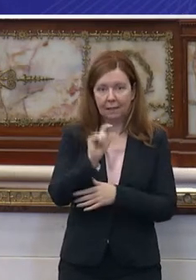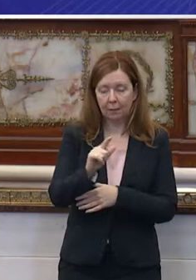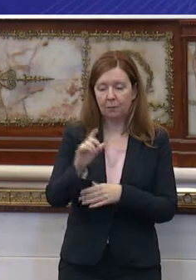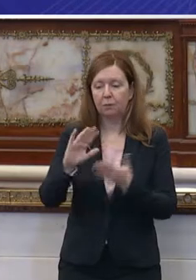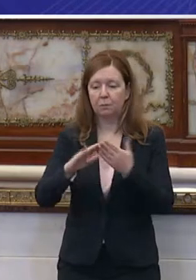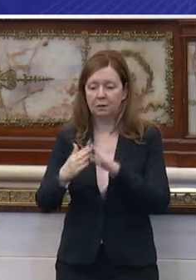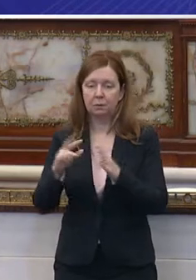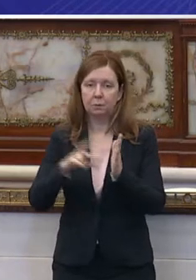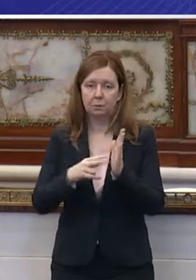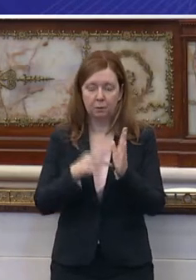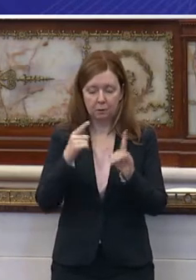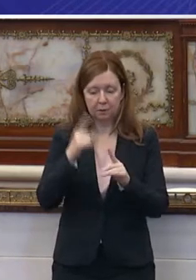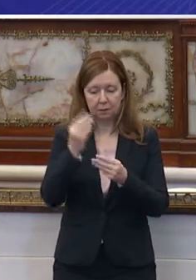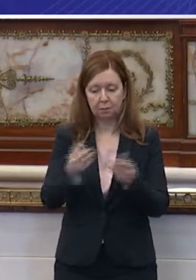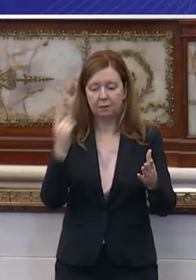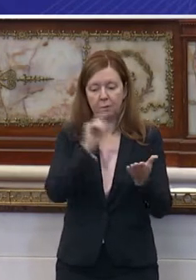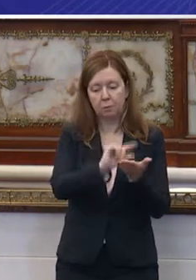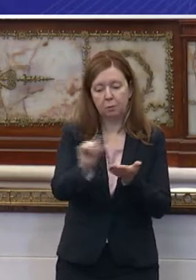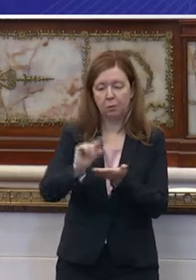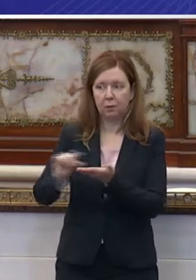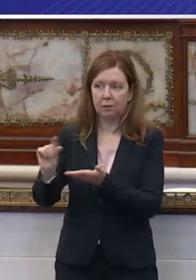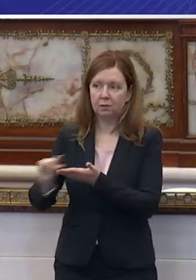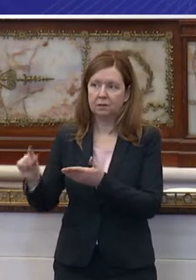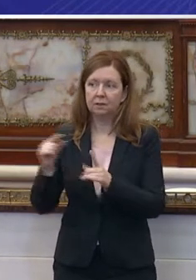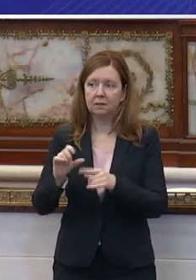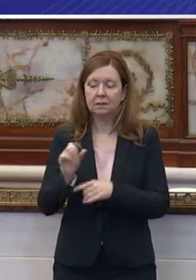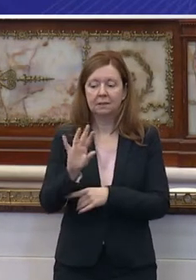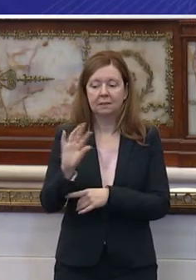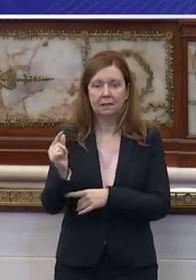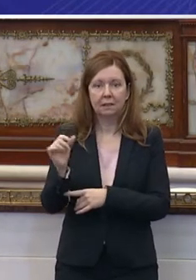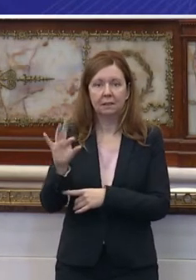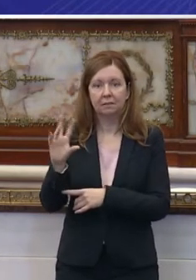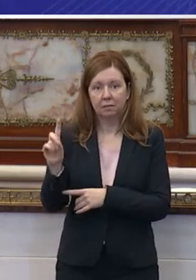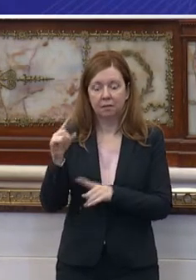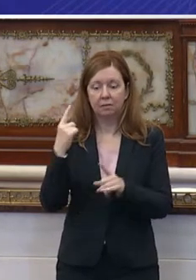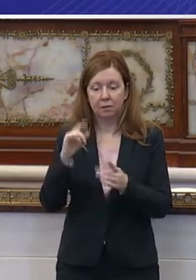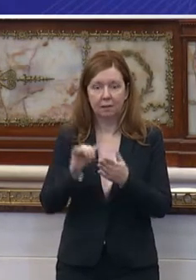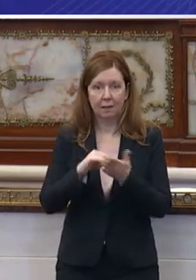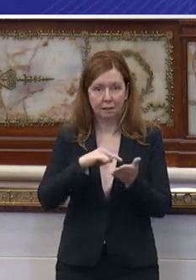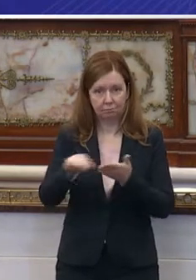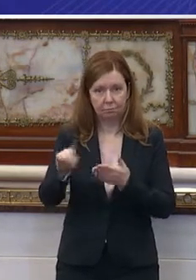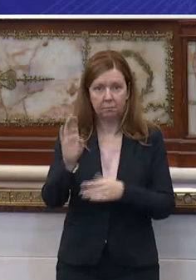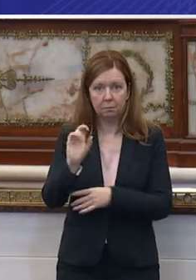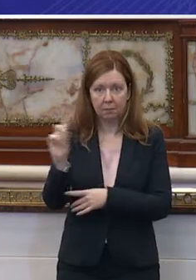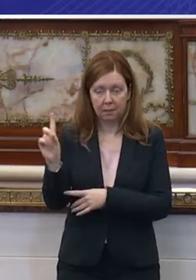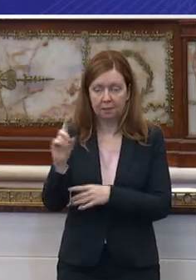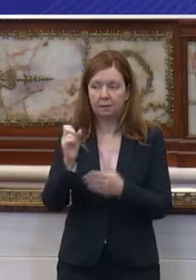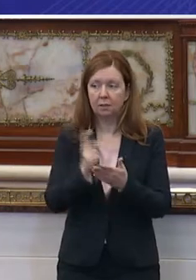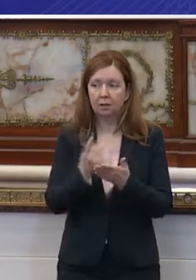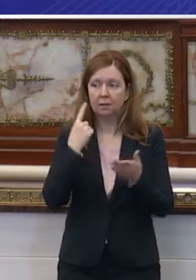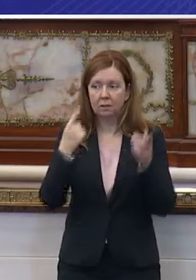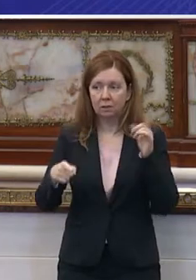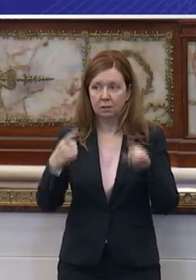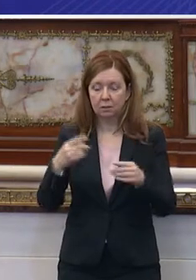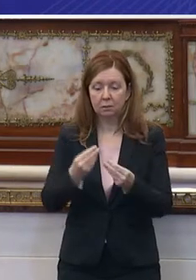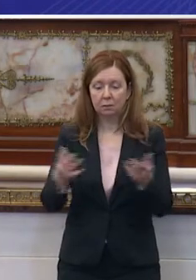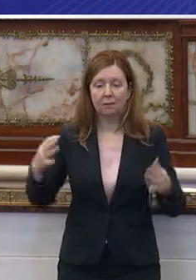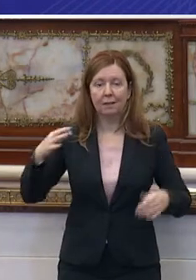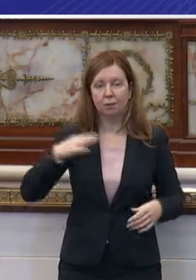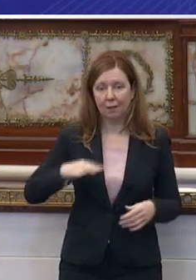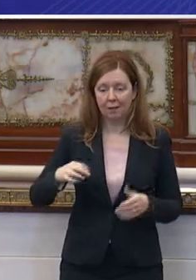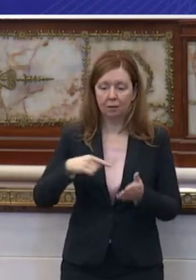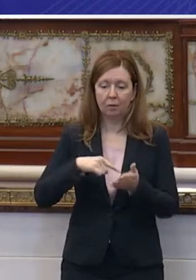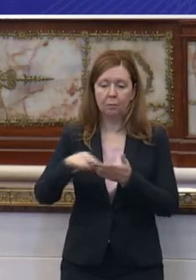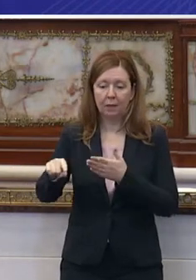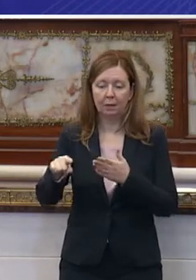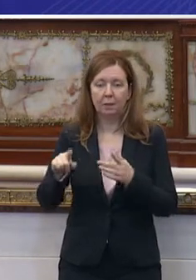purposes, providing for appropriations to the Sinking Fund Commission for the payment of such bonds, and authorizing agreements to provide credit or payment